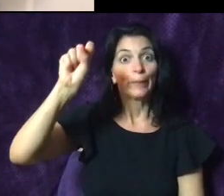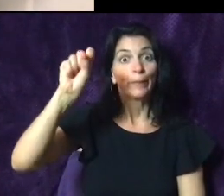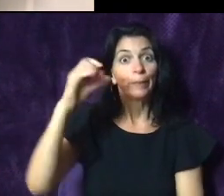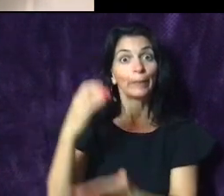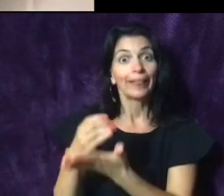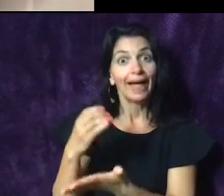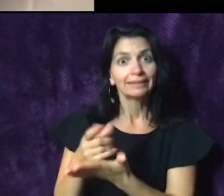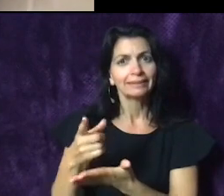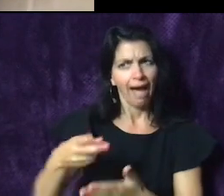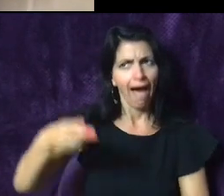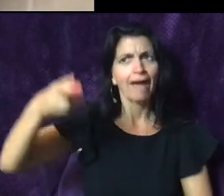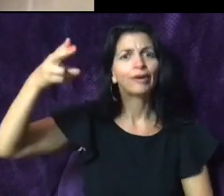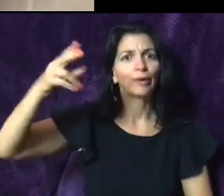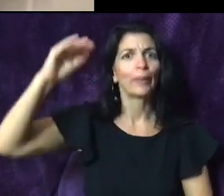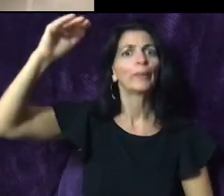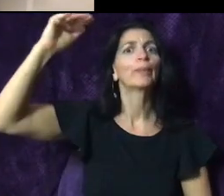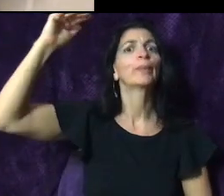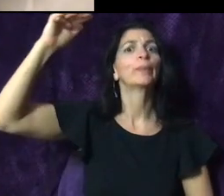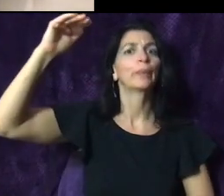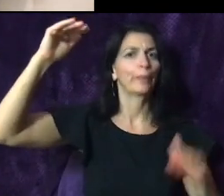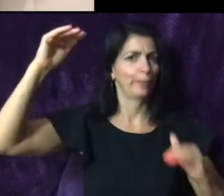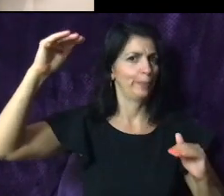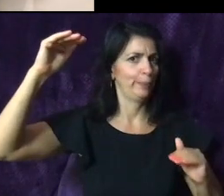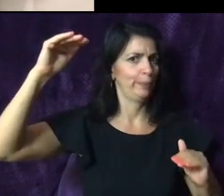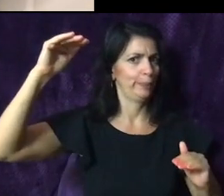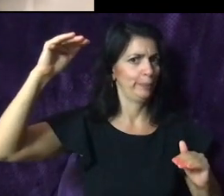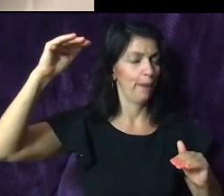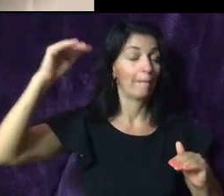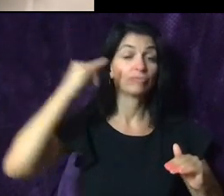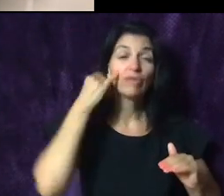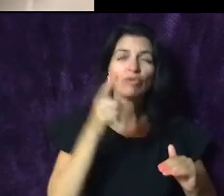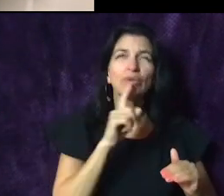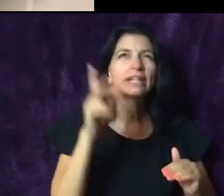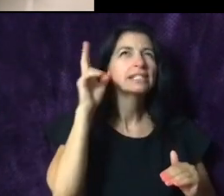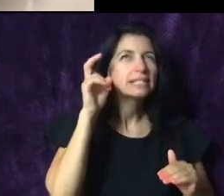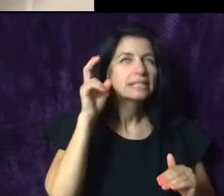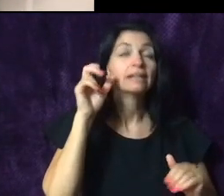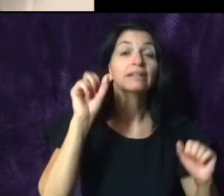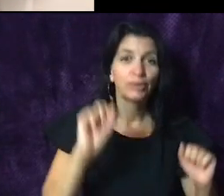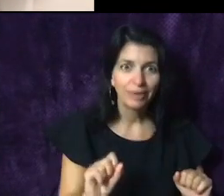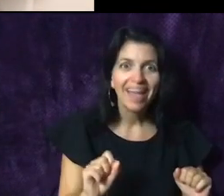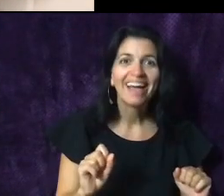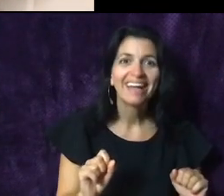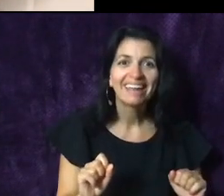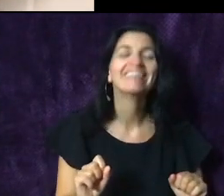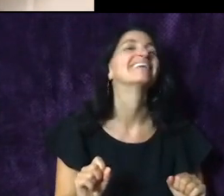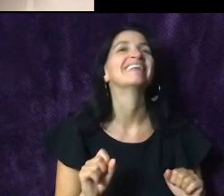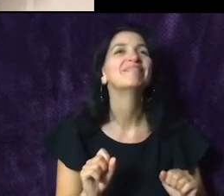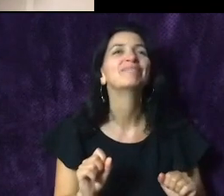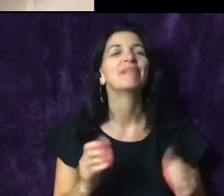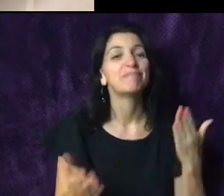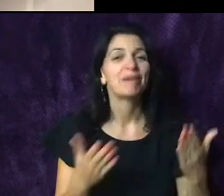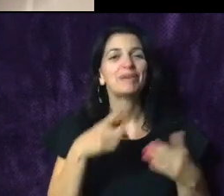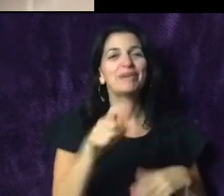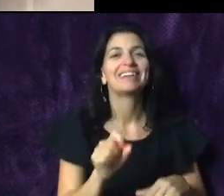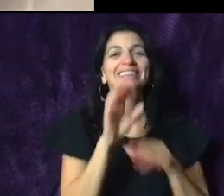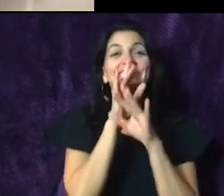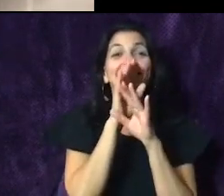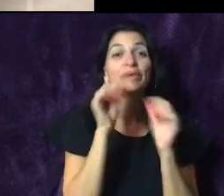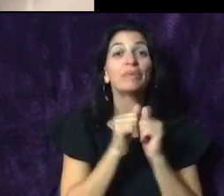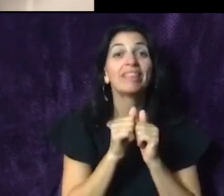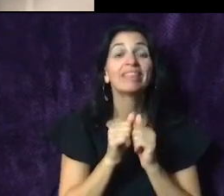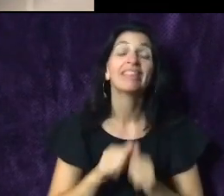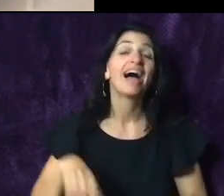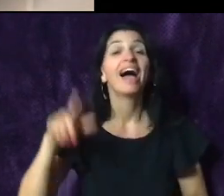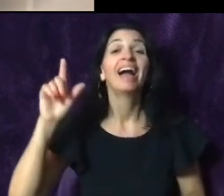a higher pitch than this one. And if you really listen, you can kind of tell. Maybe you can try to sing along with them and see for sure.